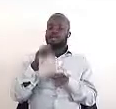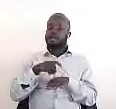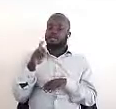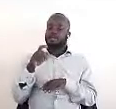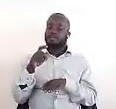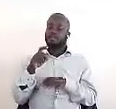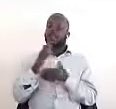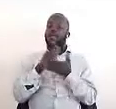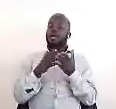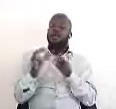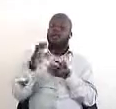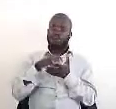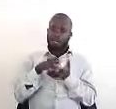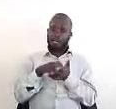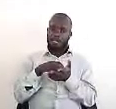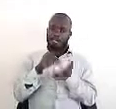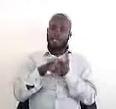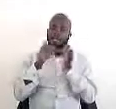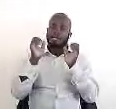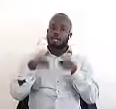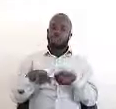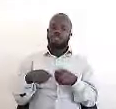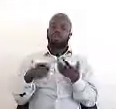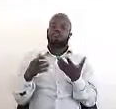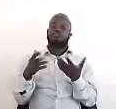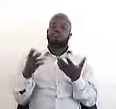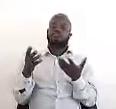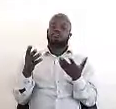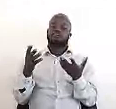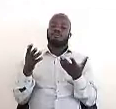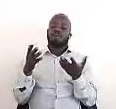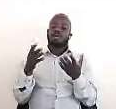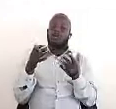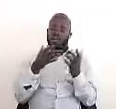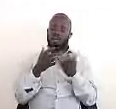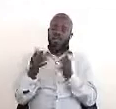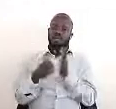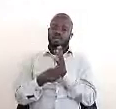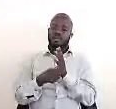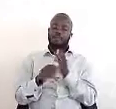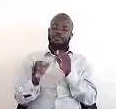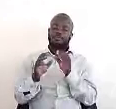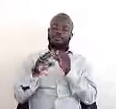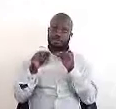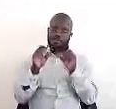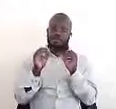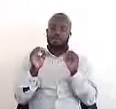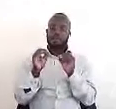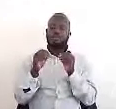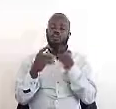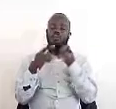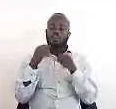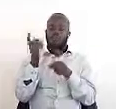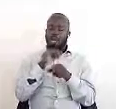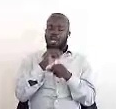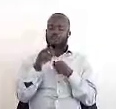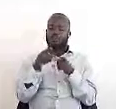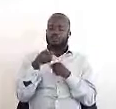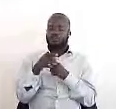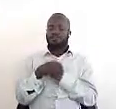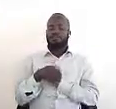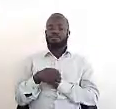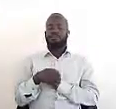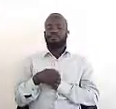opportunistic infections are part of the conditions that can be met for an AIDS diagnosis, like we talked about in a previous